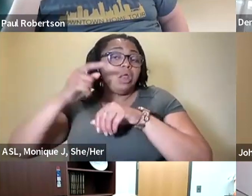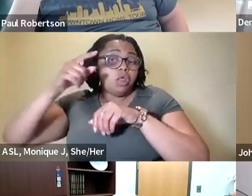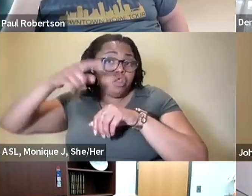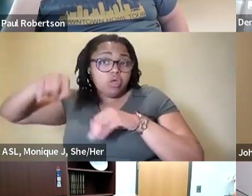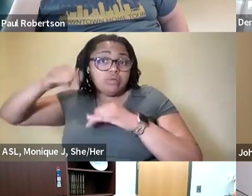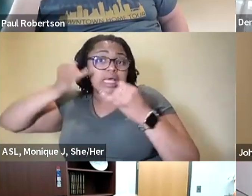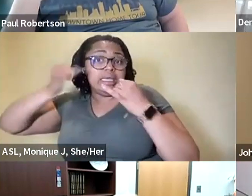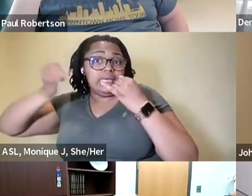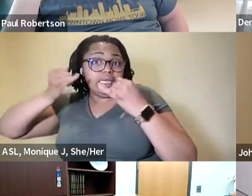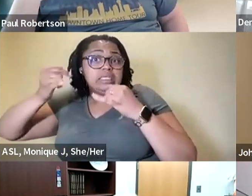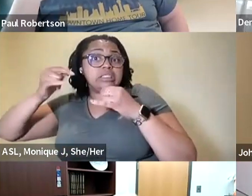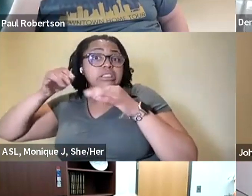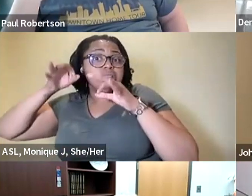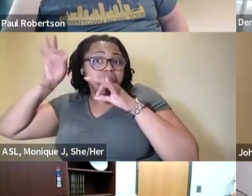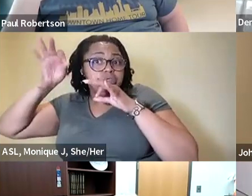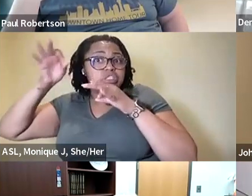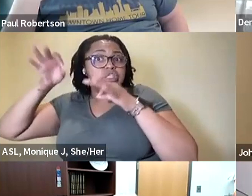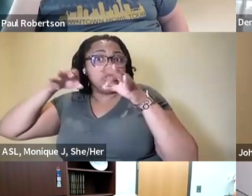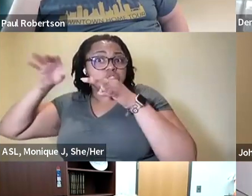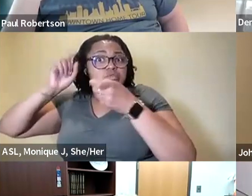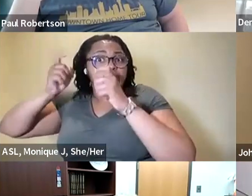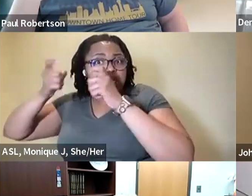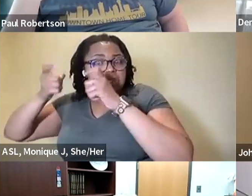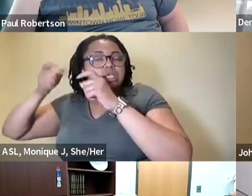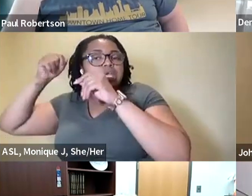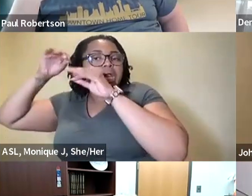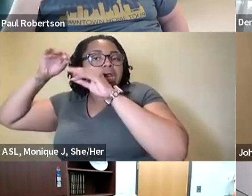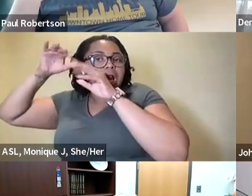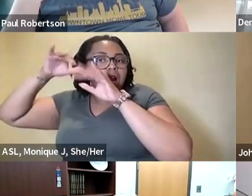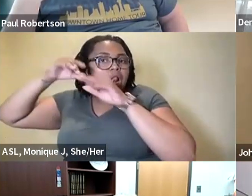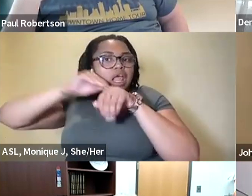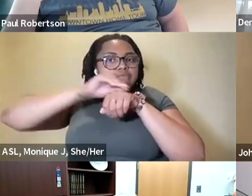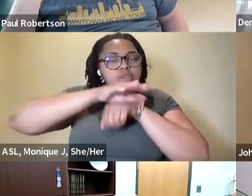politicians and policymakers and others.